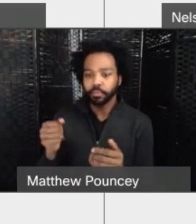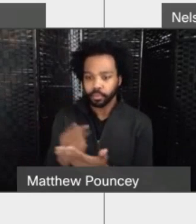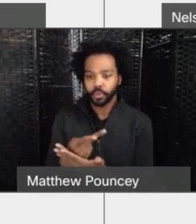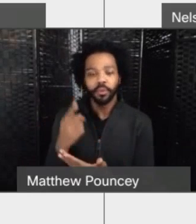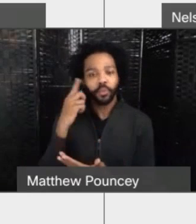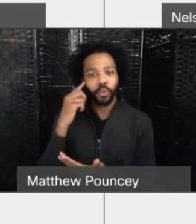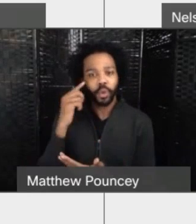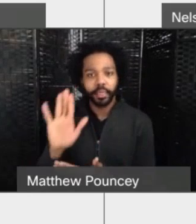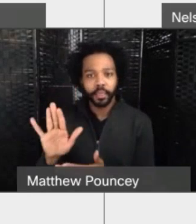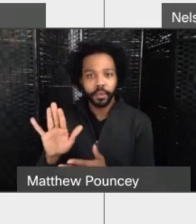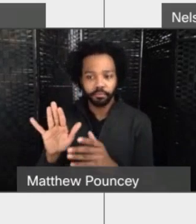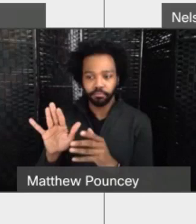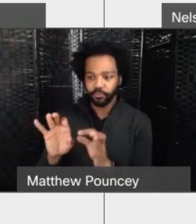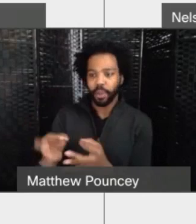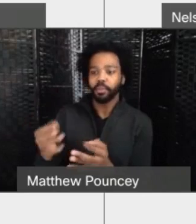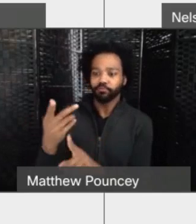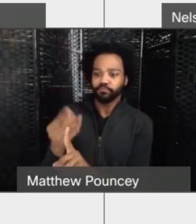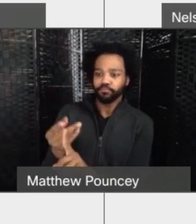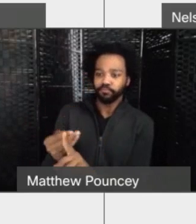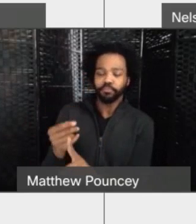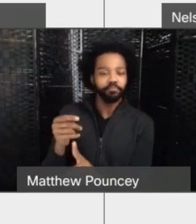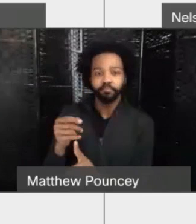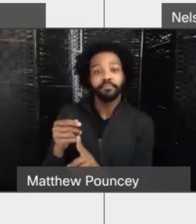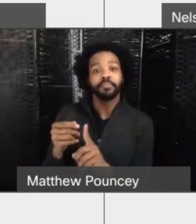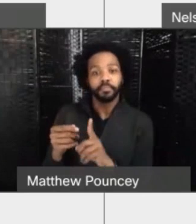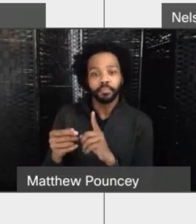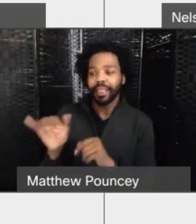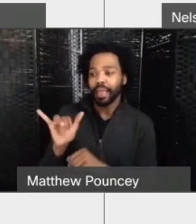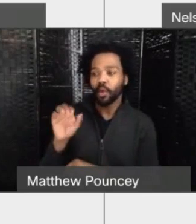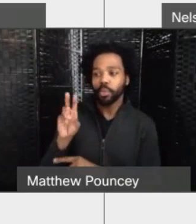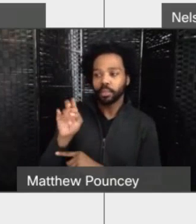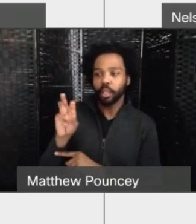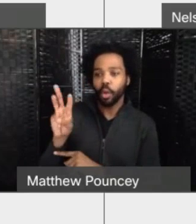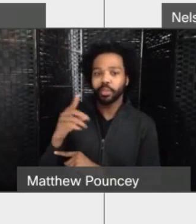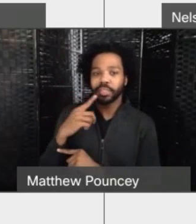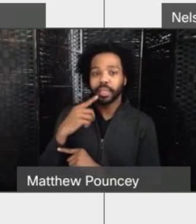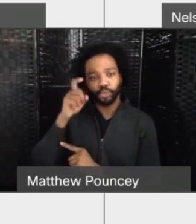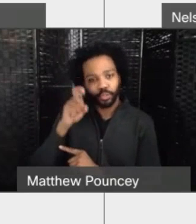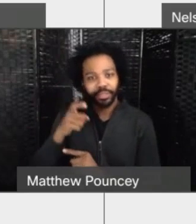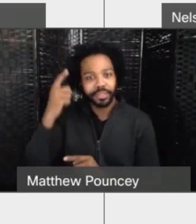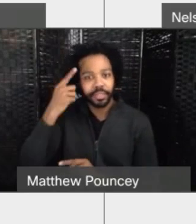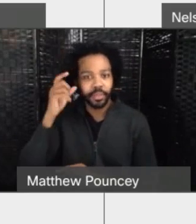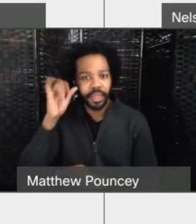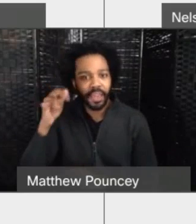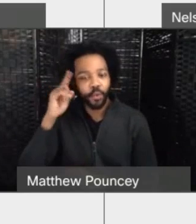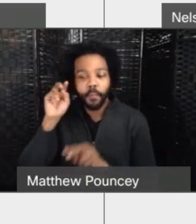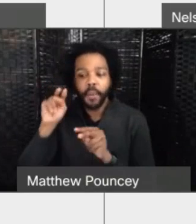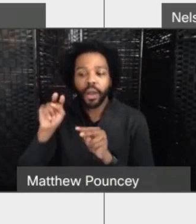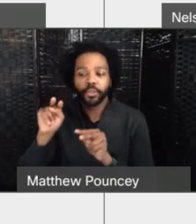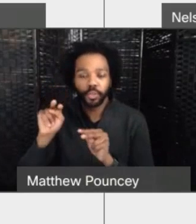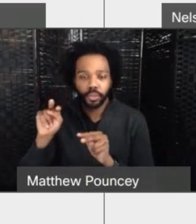services. So to what Winslow said, this should be taken into consideration for monitoring. And it certainly would